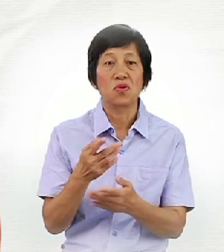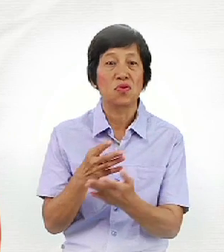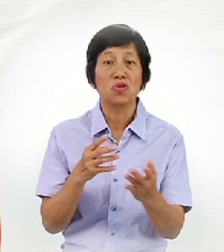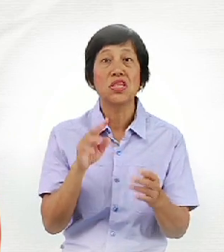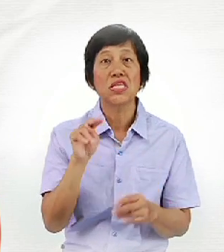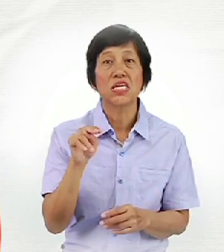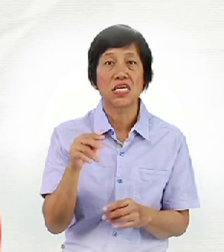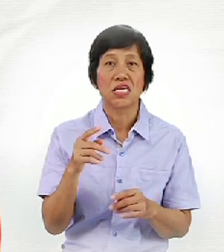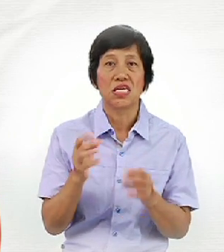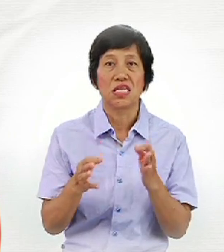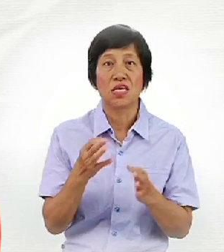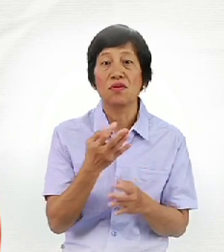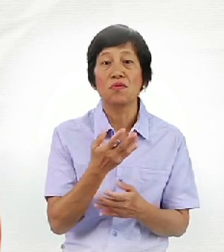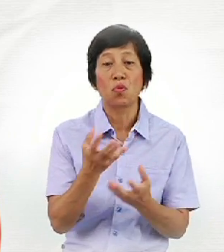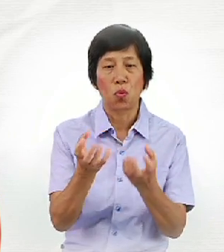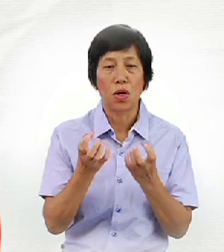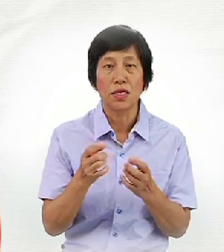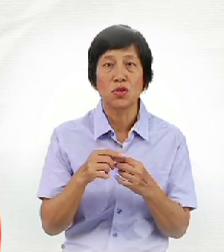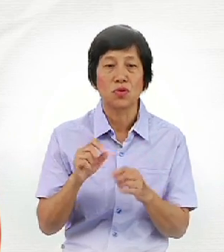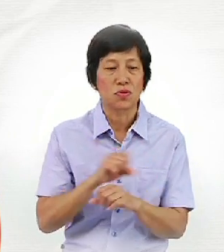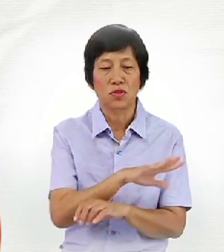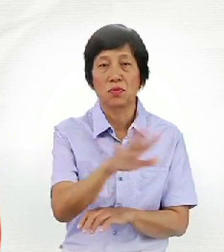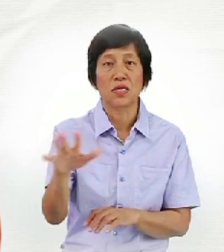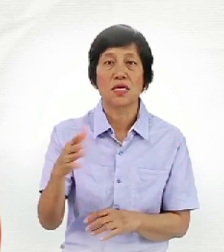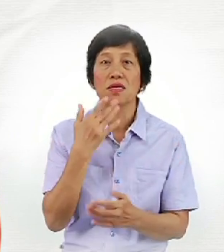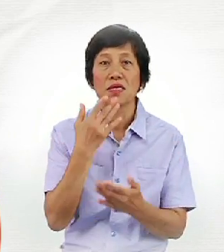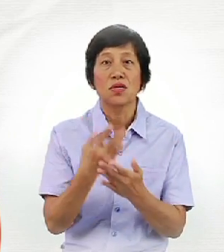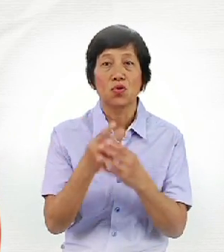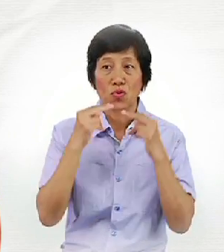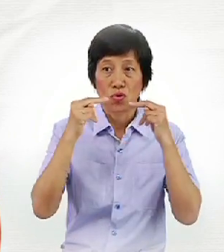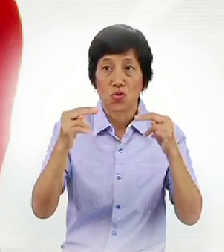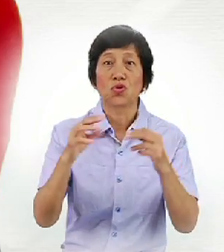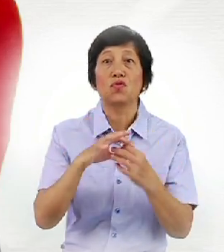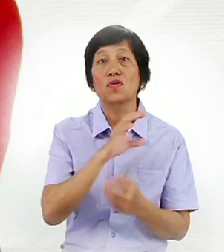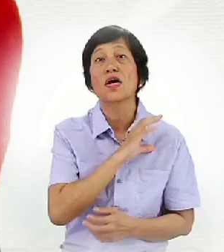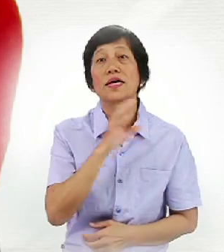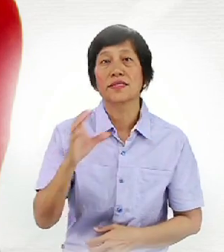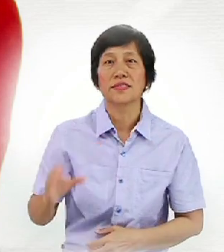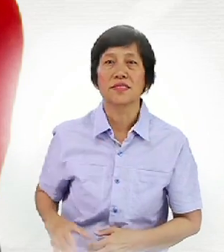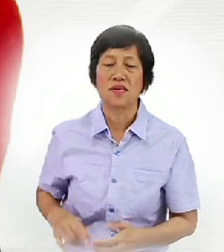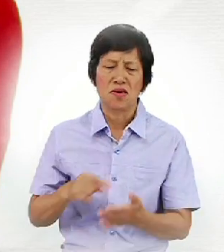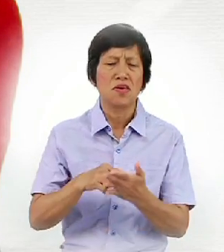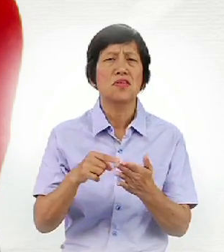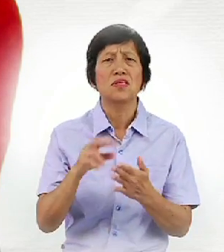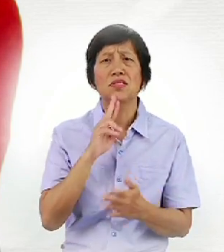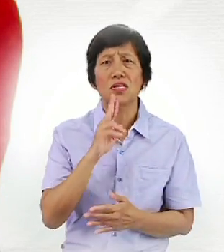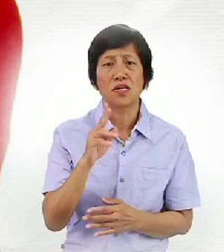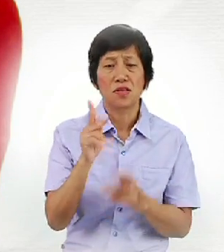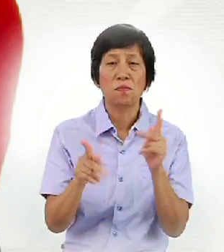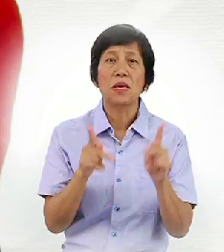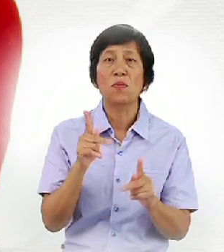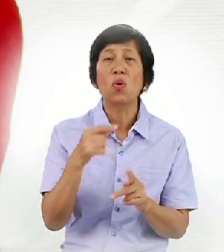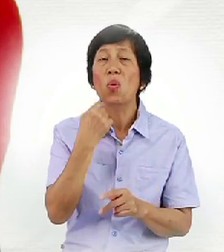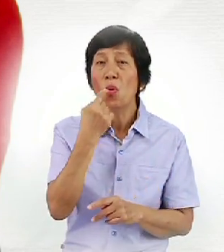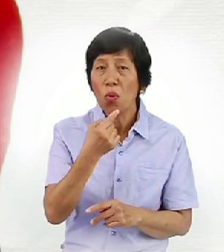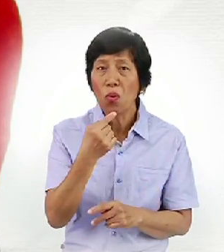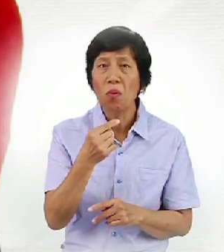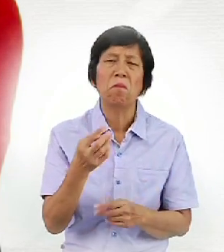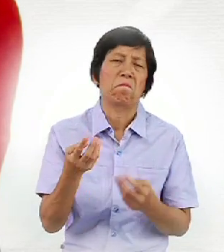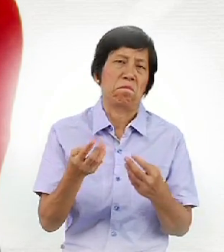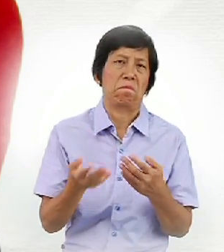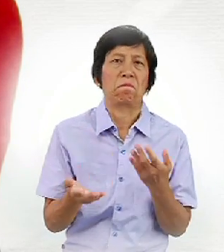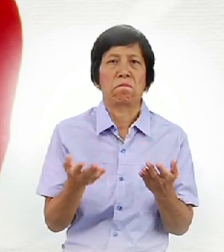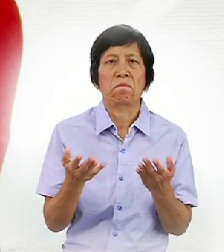if you want to spread the good news of Christ. These are the people who